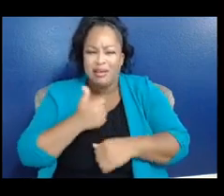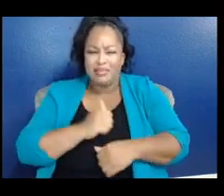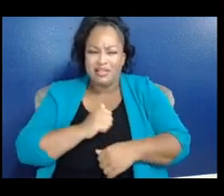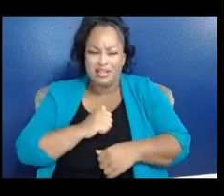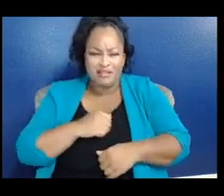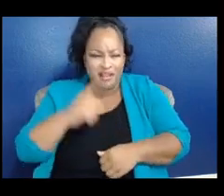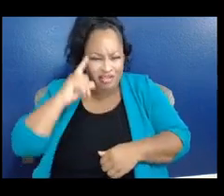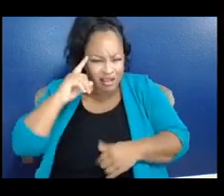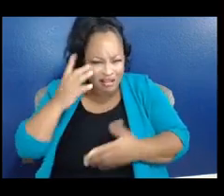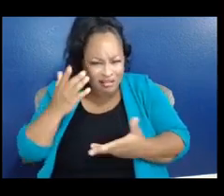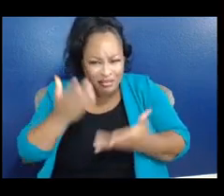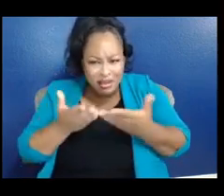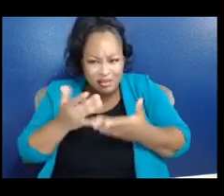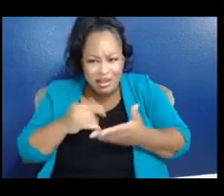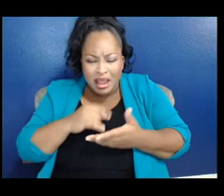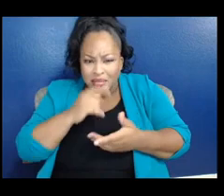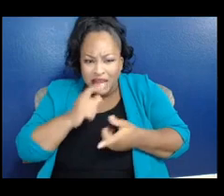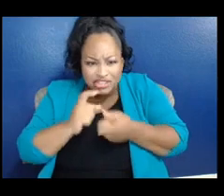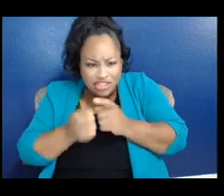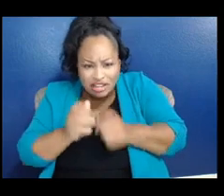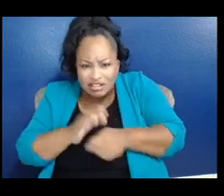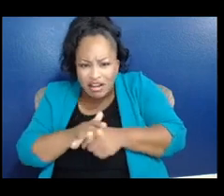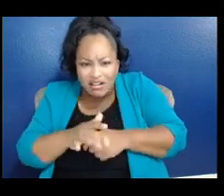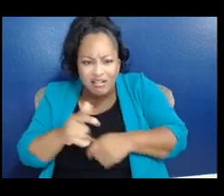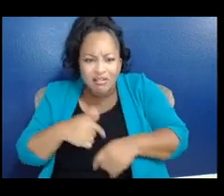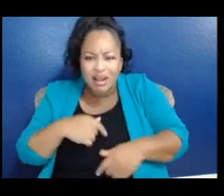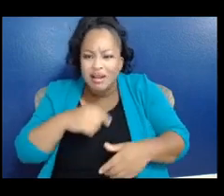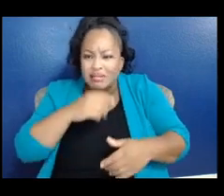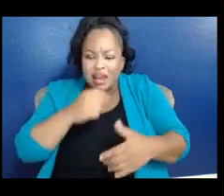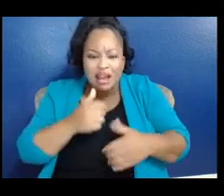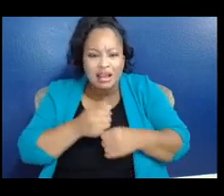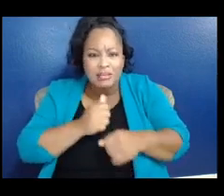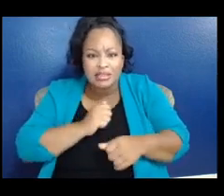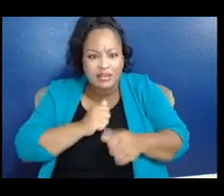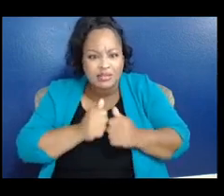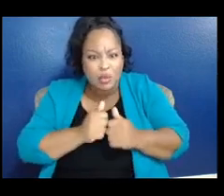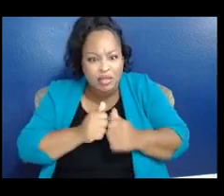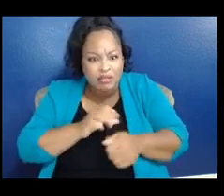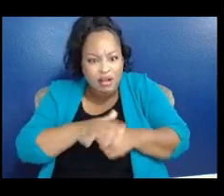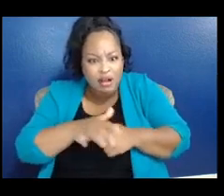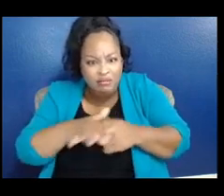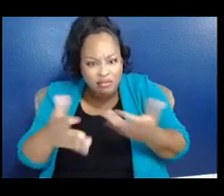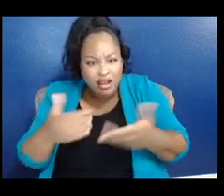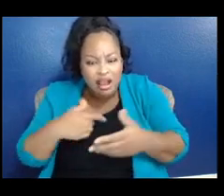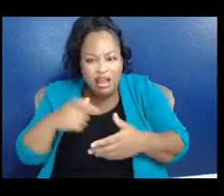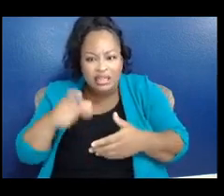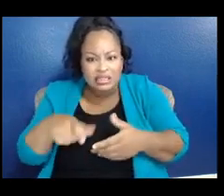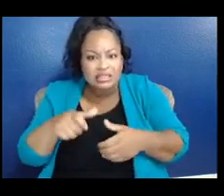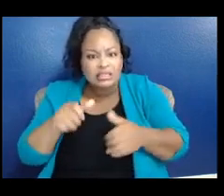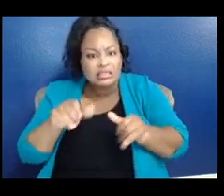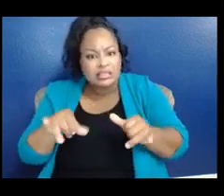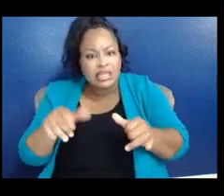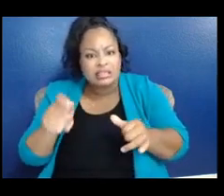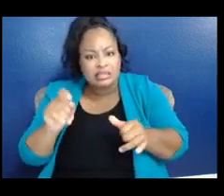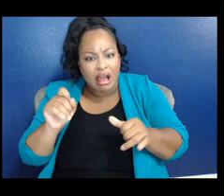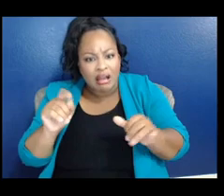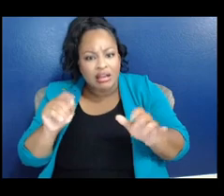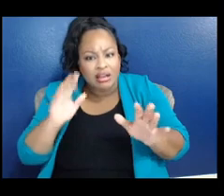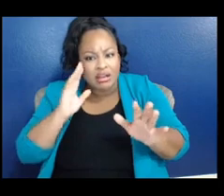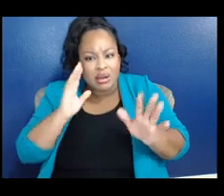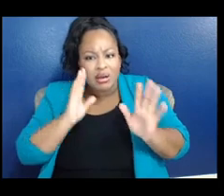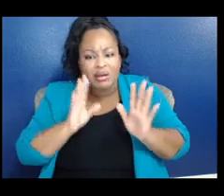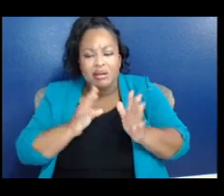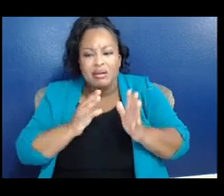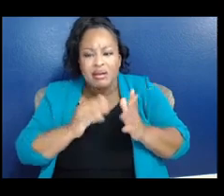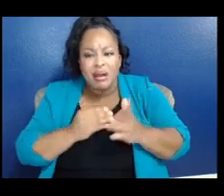know, changing enough. I'm not getting myself together enough. You know, I need to stay tight and just buy, you know, 5-6 boxes at a time